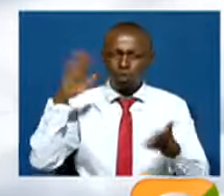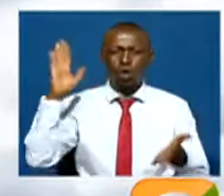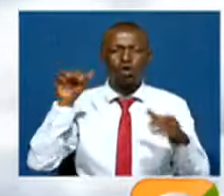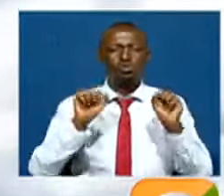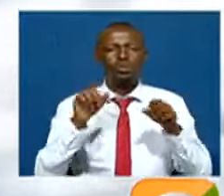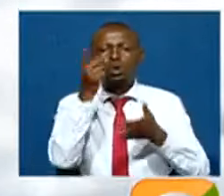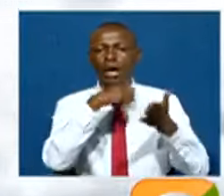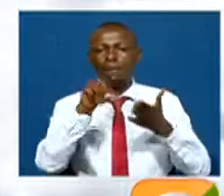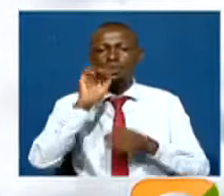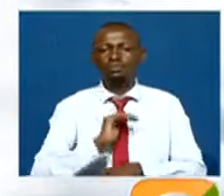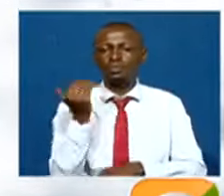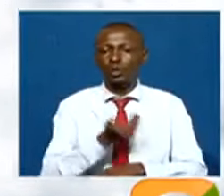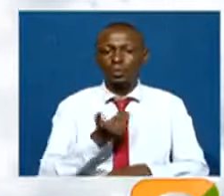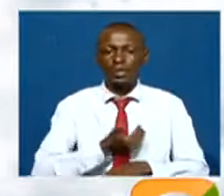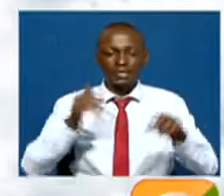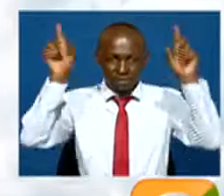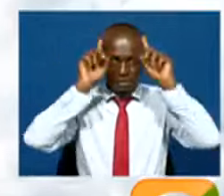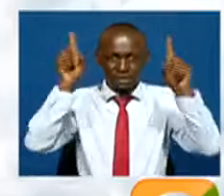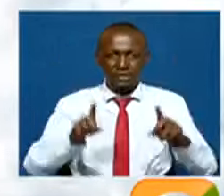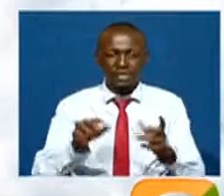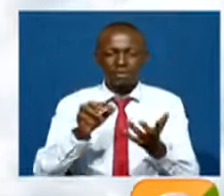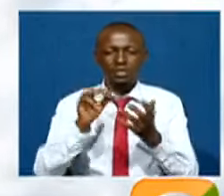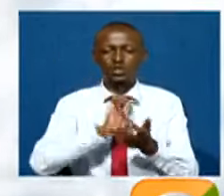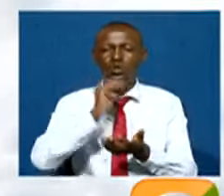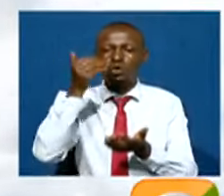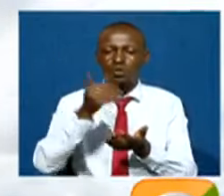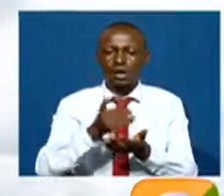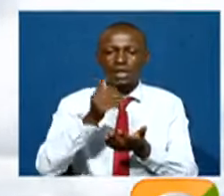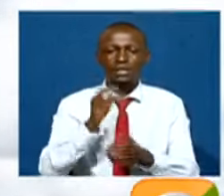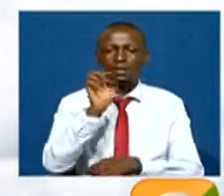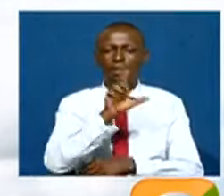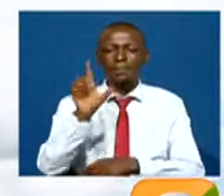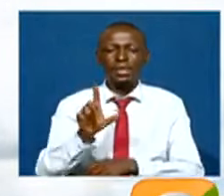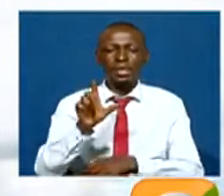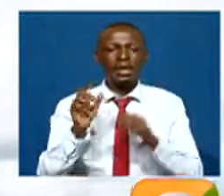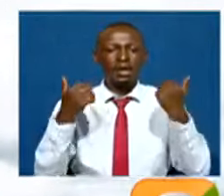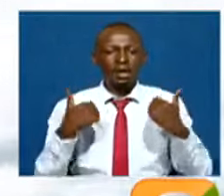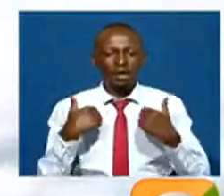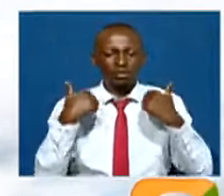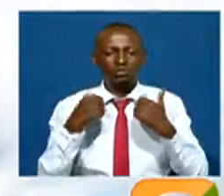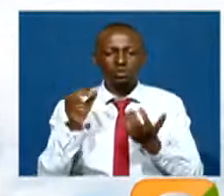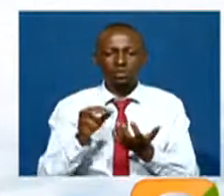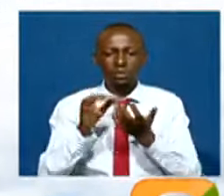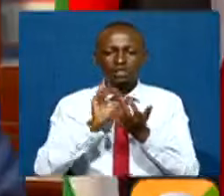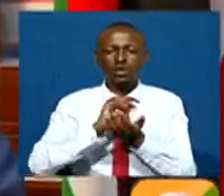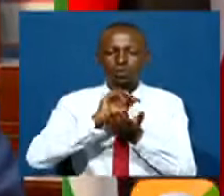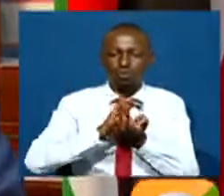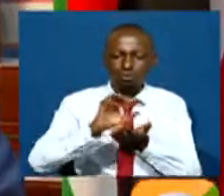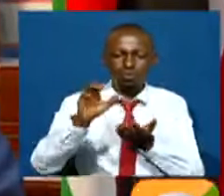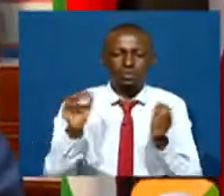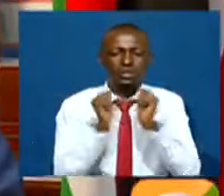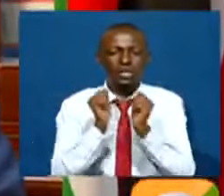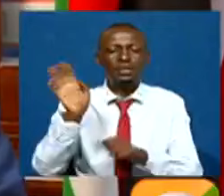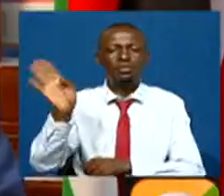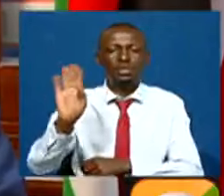the committee has opted to establish a special funding bills kitty with an initial allocation of 10 billion shillings. And in